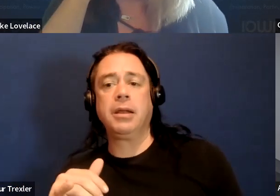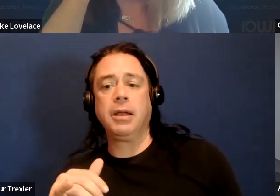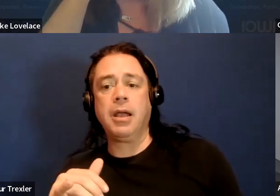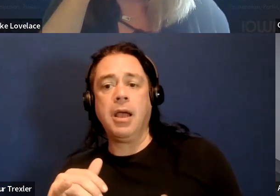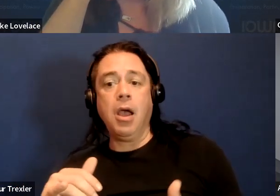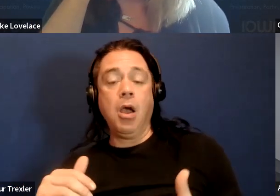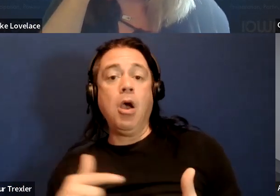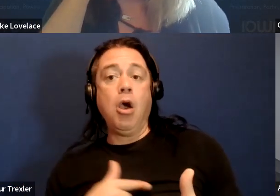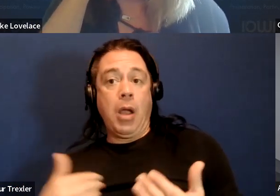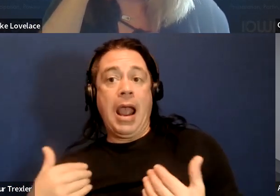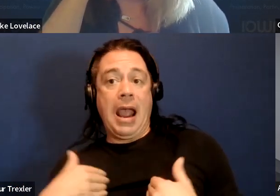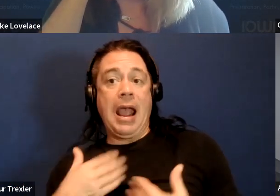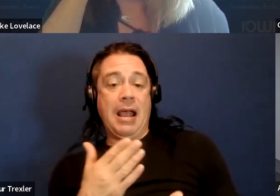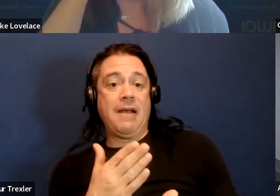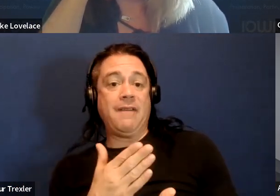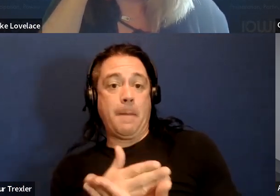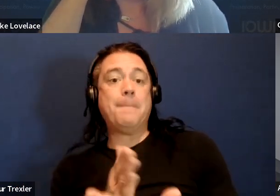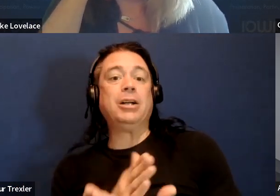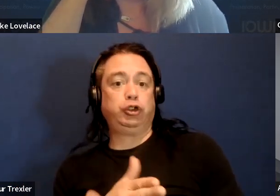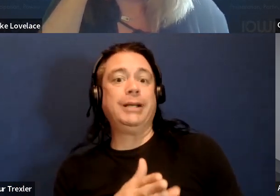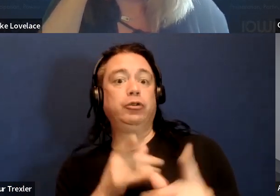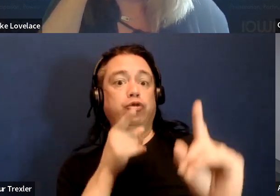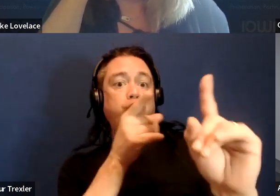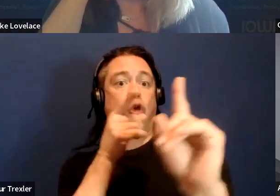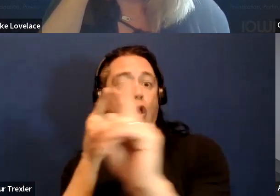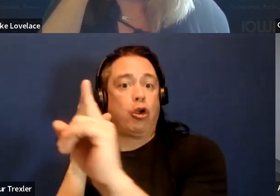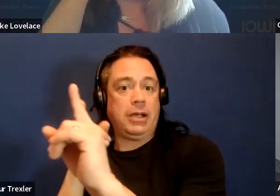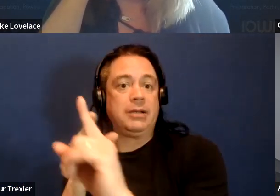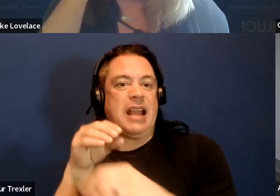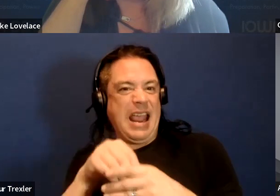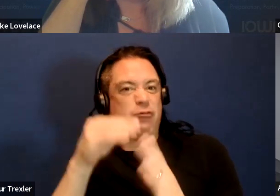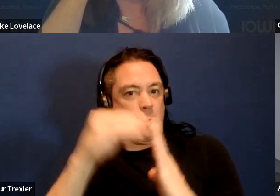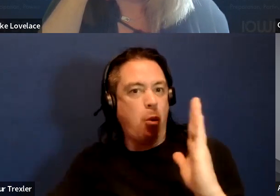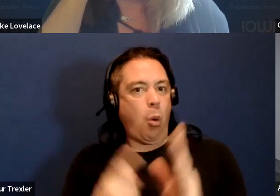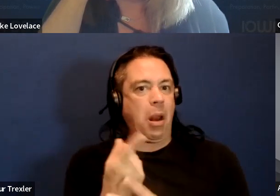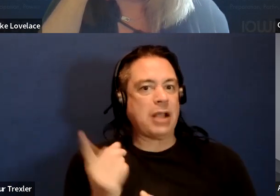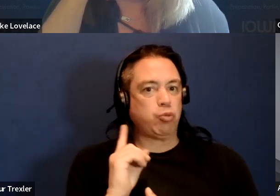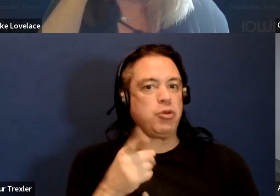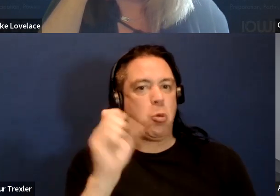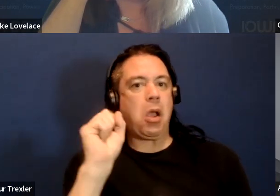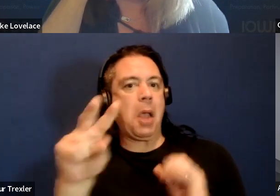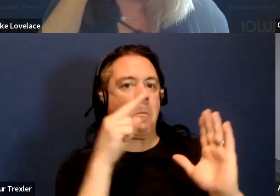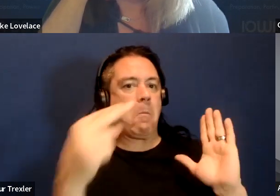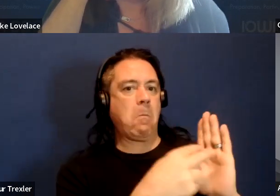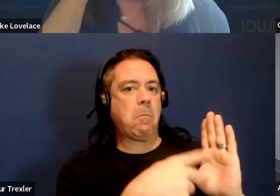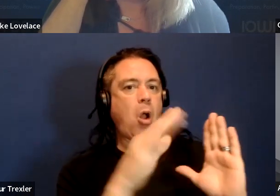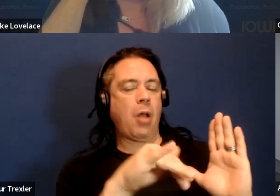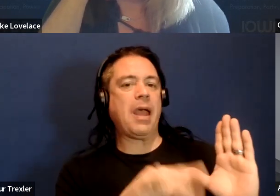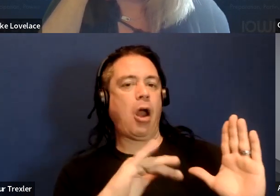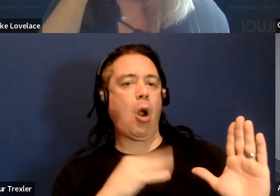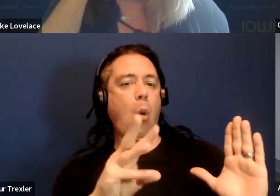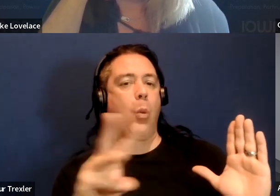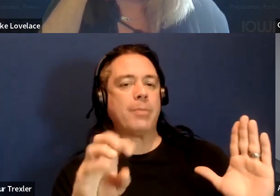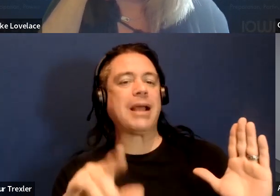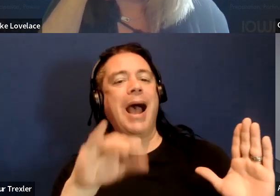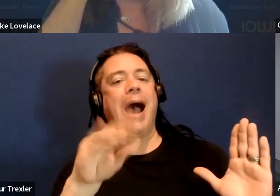do have budgets targets. So these were in our report last week. So you can refer back to that. It's on our website,